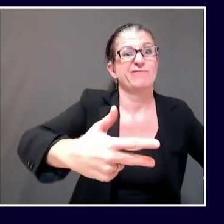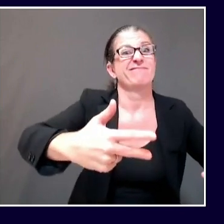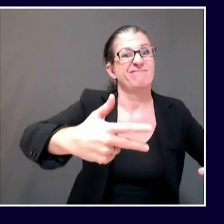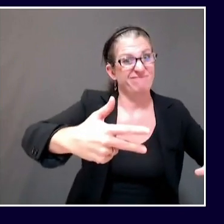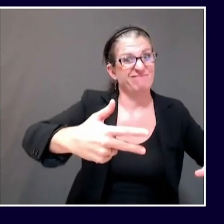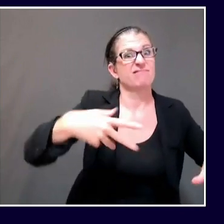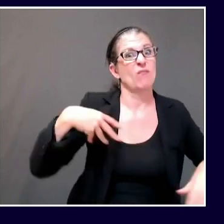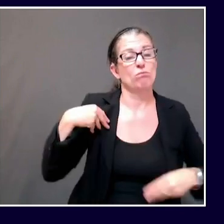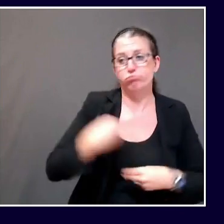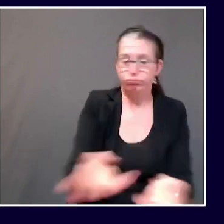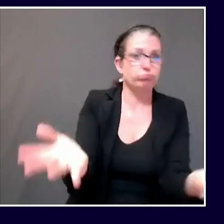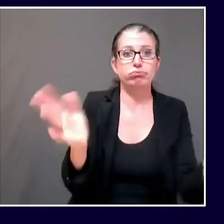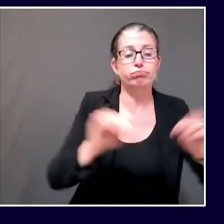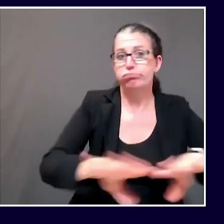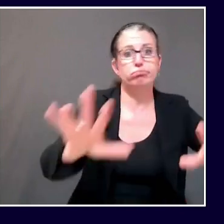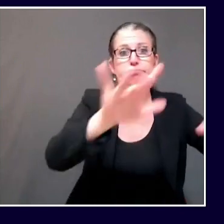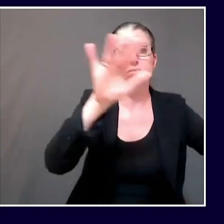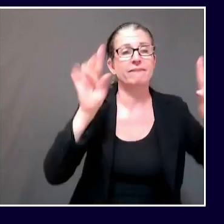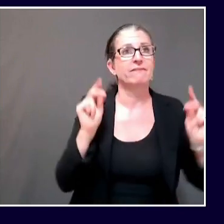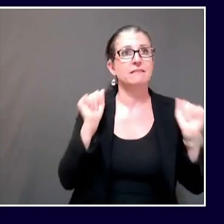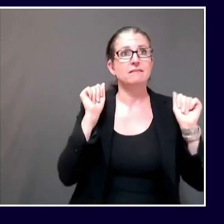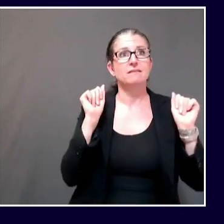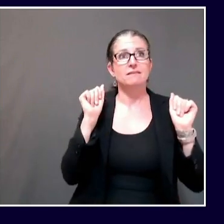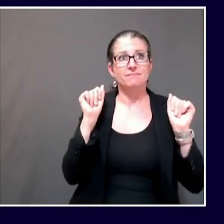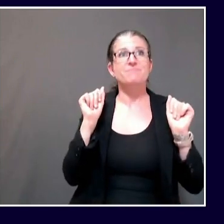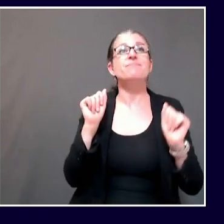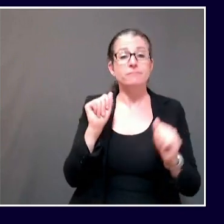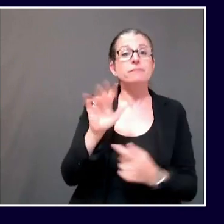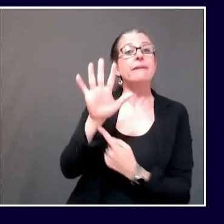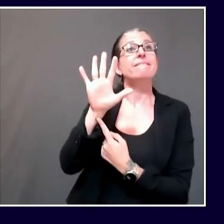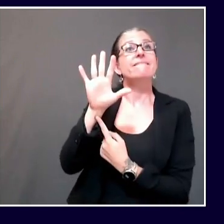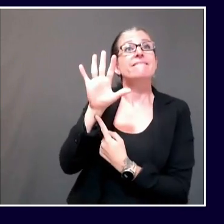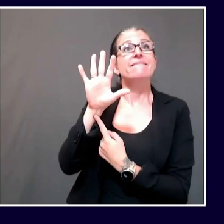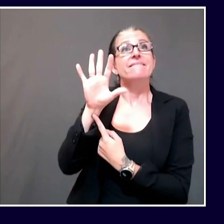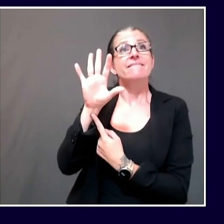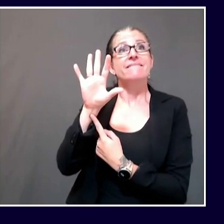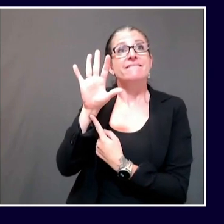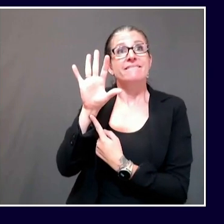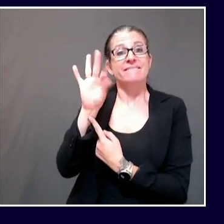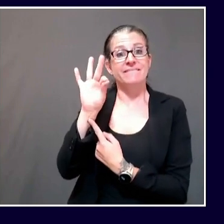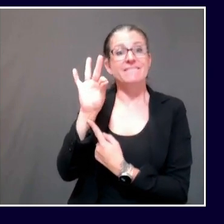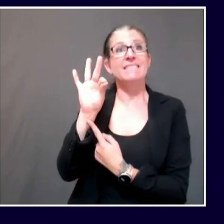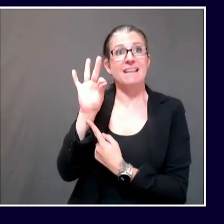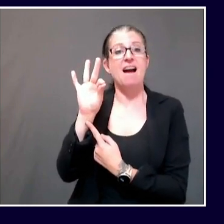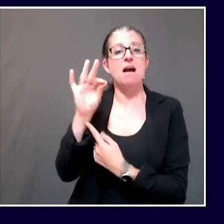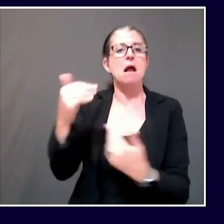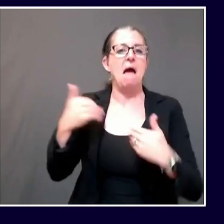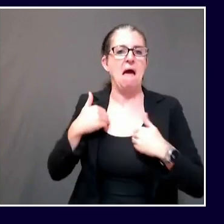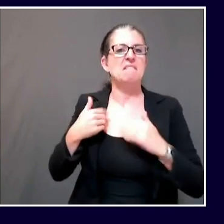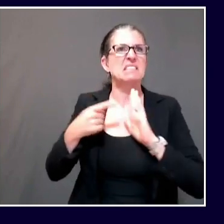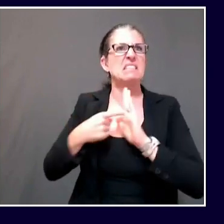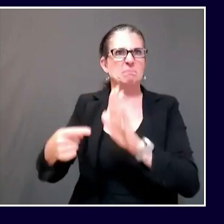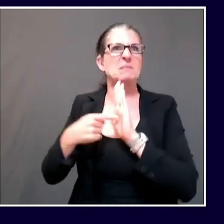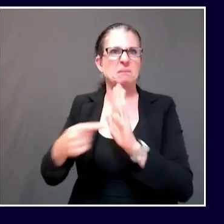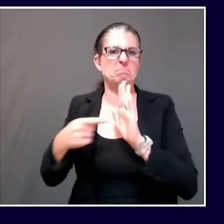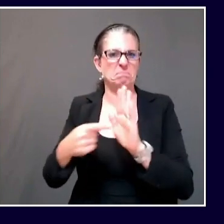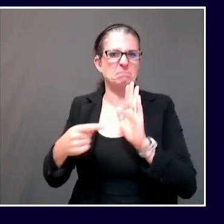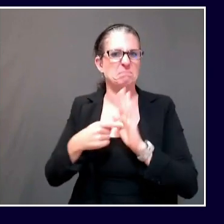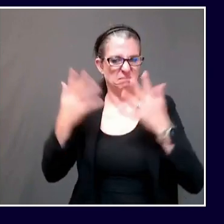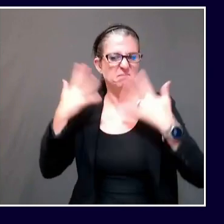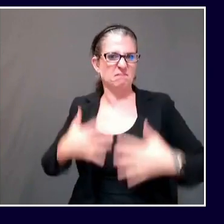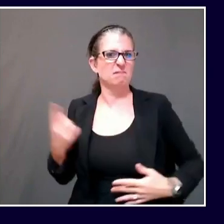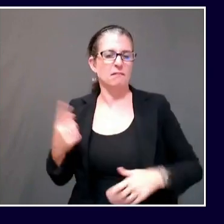individuals, 59 of them have been symptomatic, which is about 68% of all of them. If we look at some